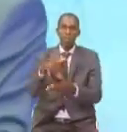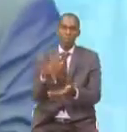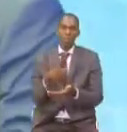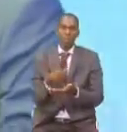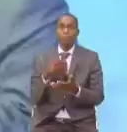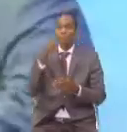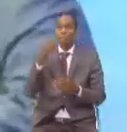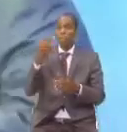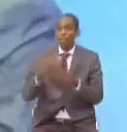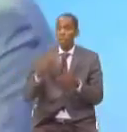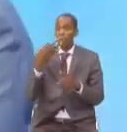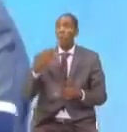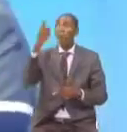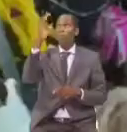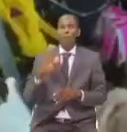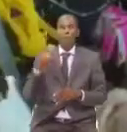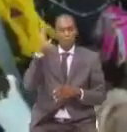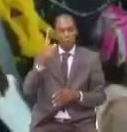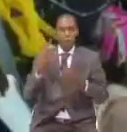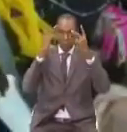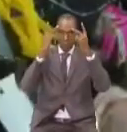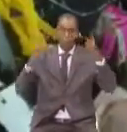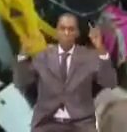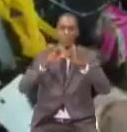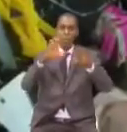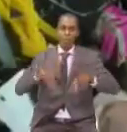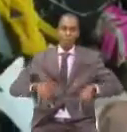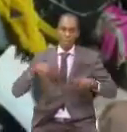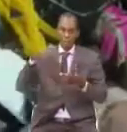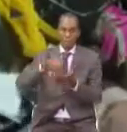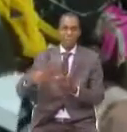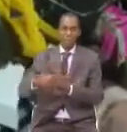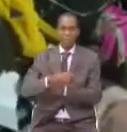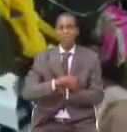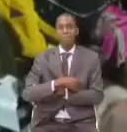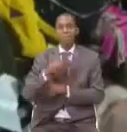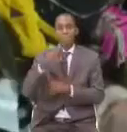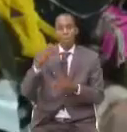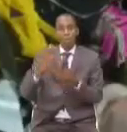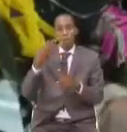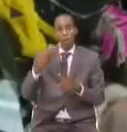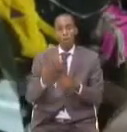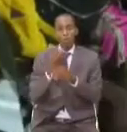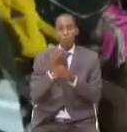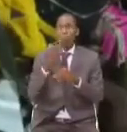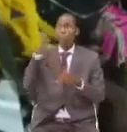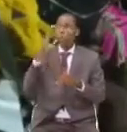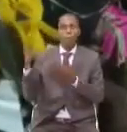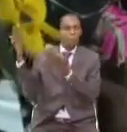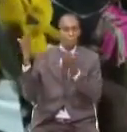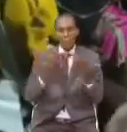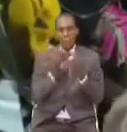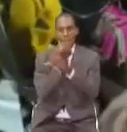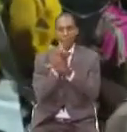word of God will prosper in your life today. The word of God brings salvation, you'll have salvation. It